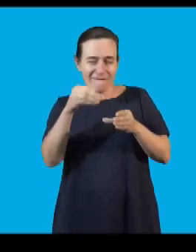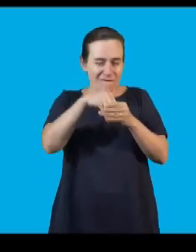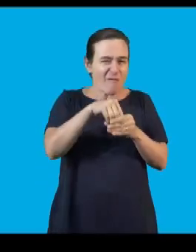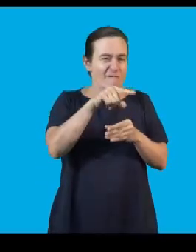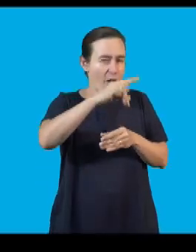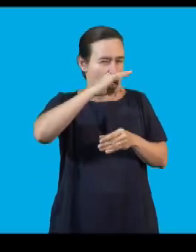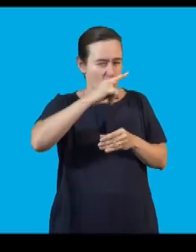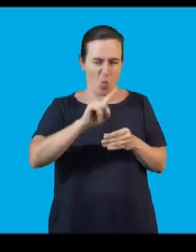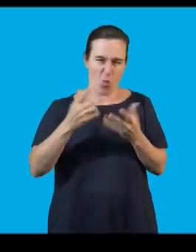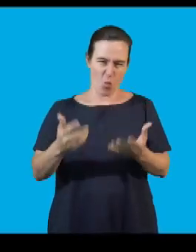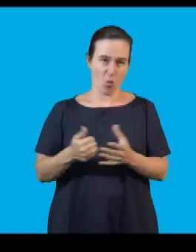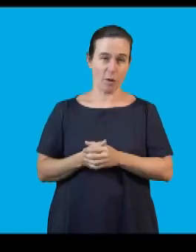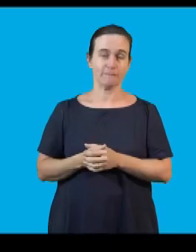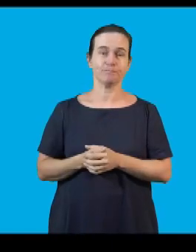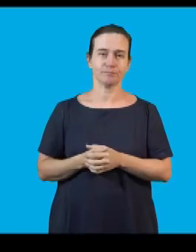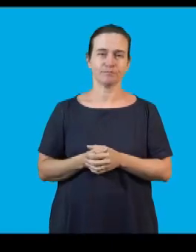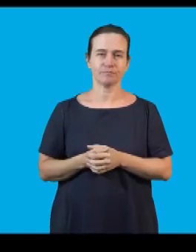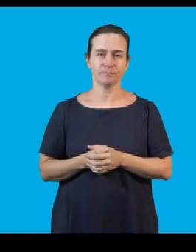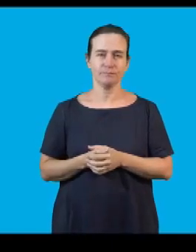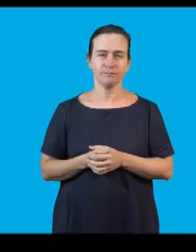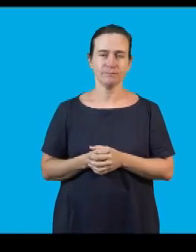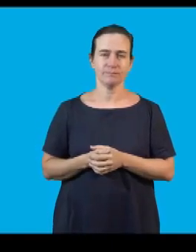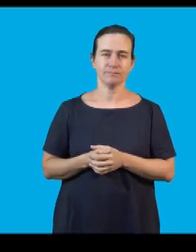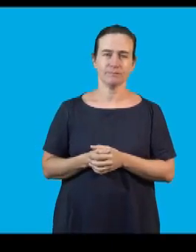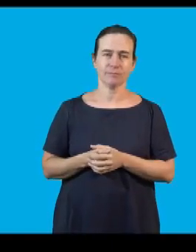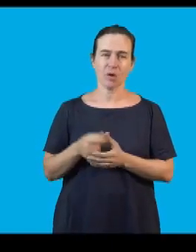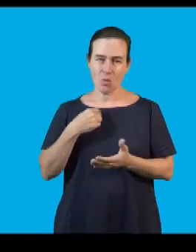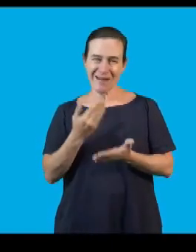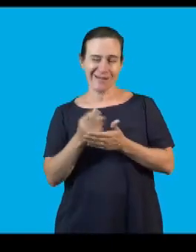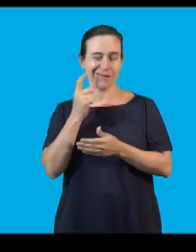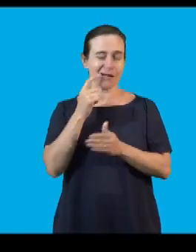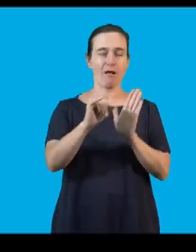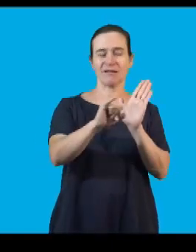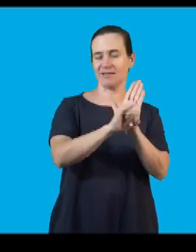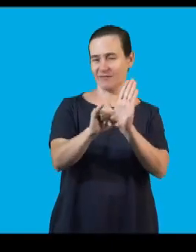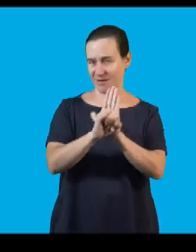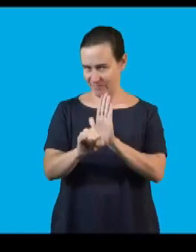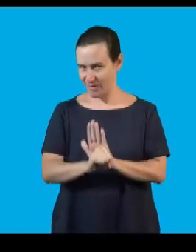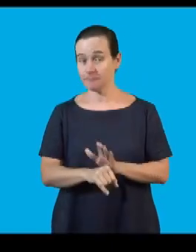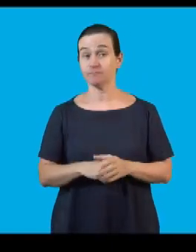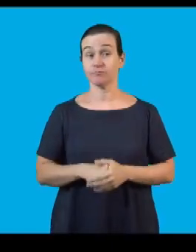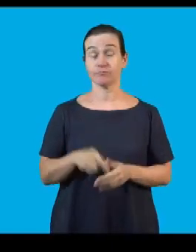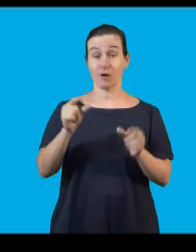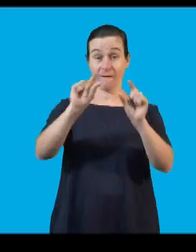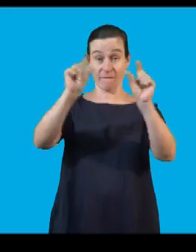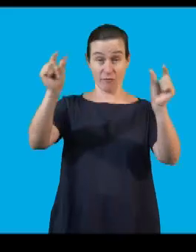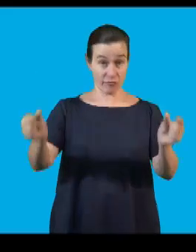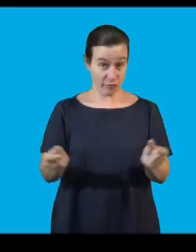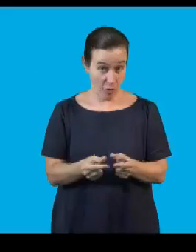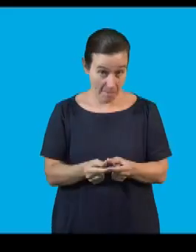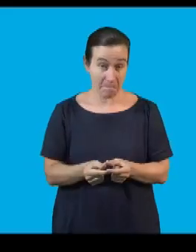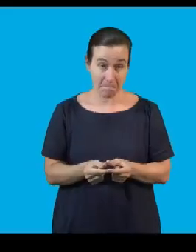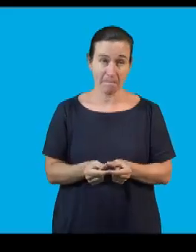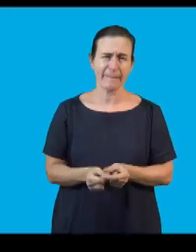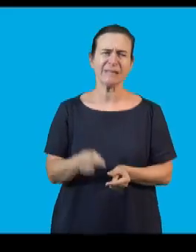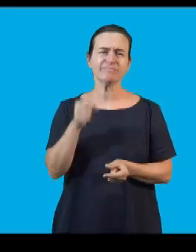of the cartoon. What features do cartoons have that are identifiable? So let's look at the frames